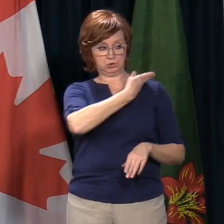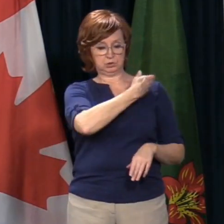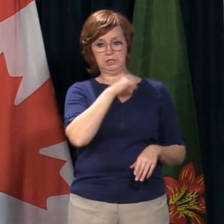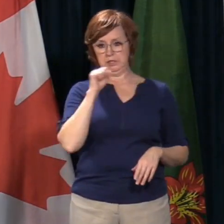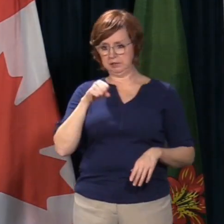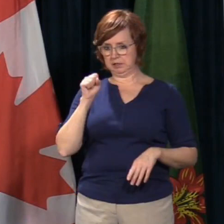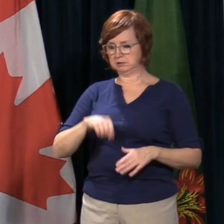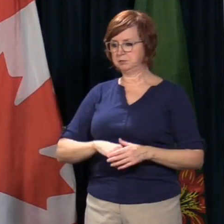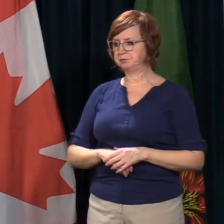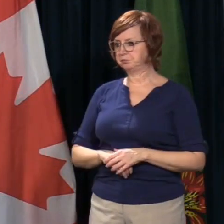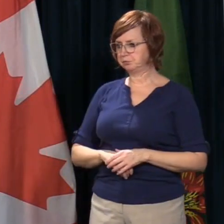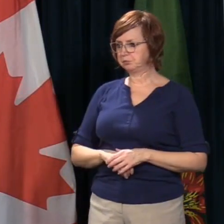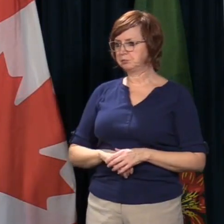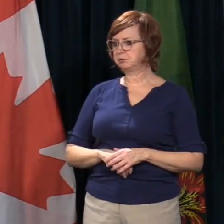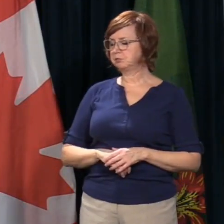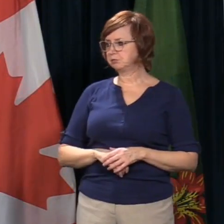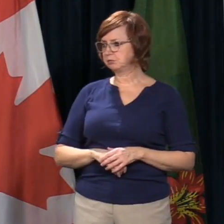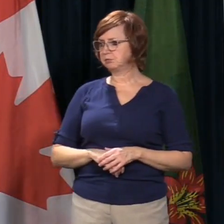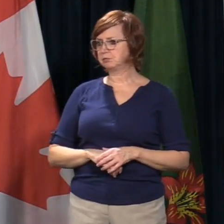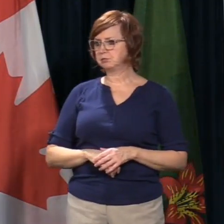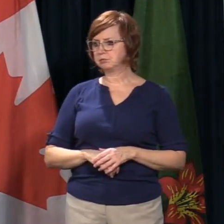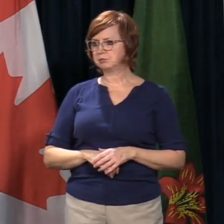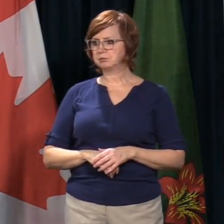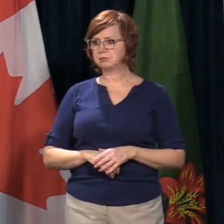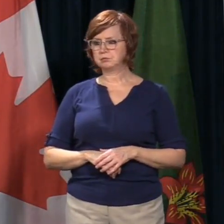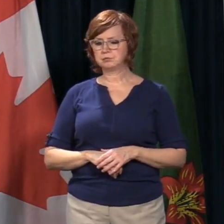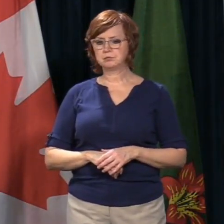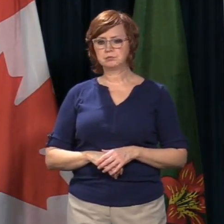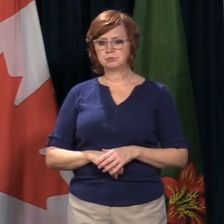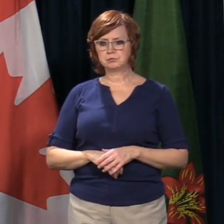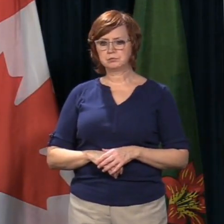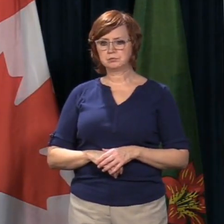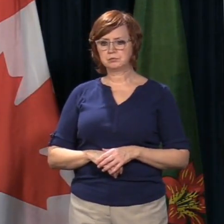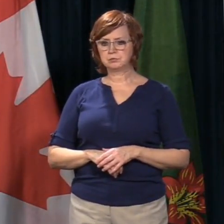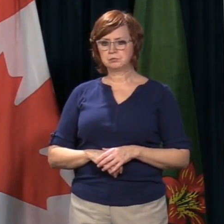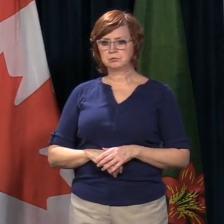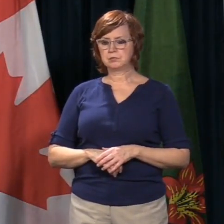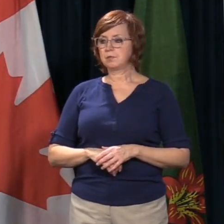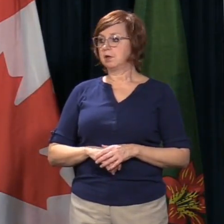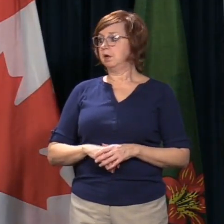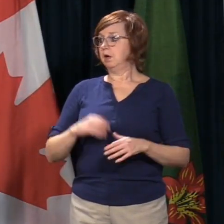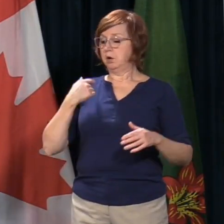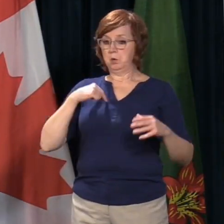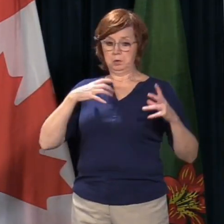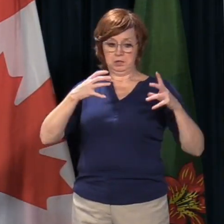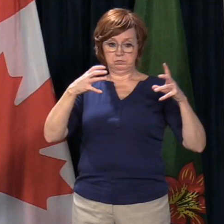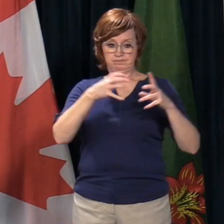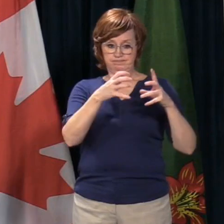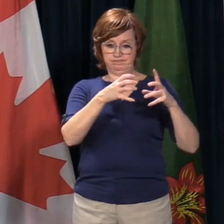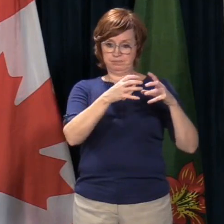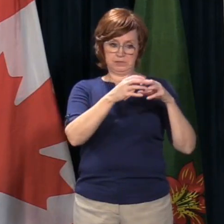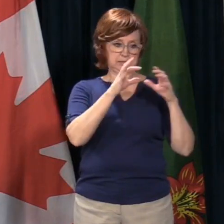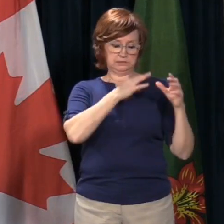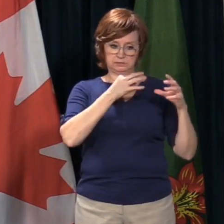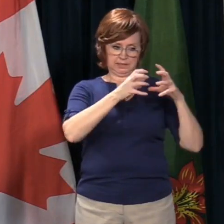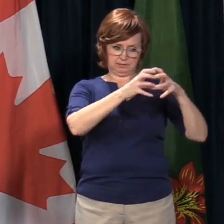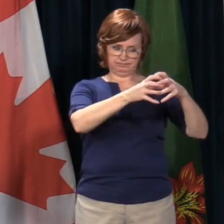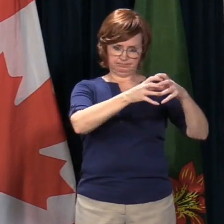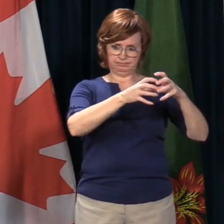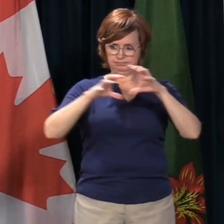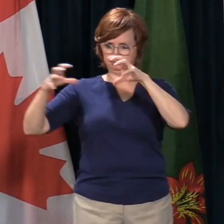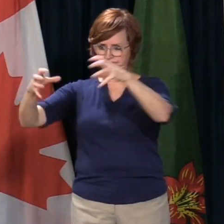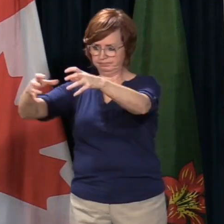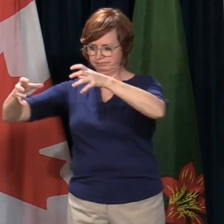Yeah, I can provide some context to that. So as we cohort staff within long-term care sites, we are working